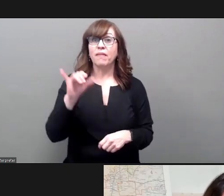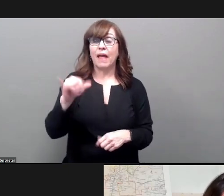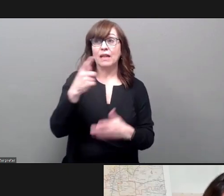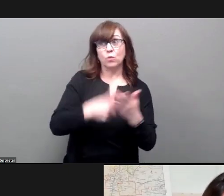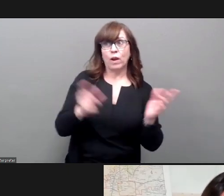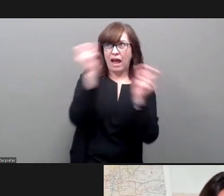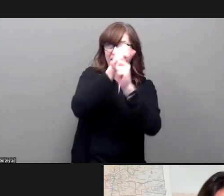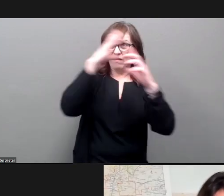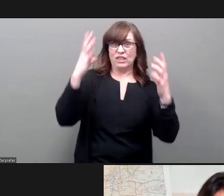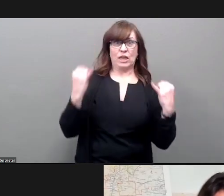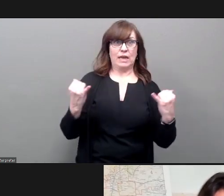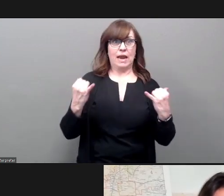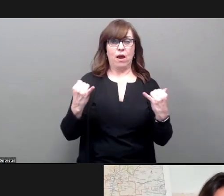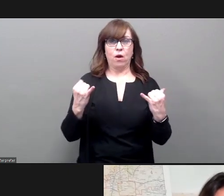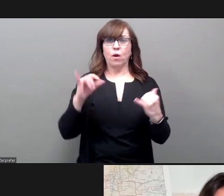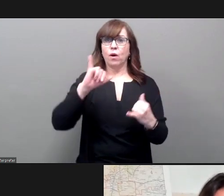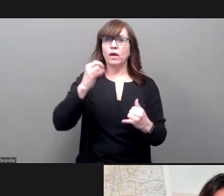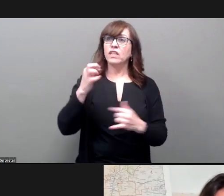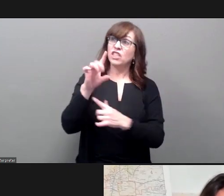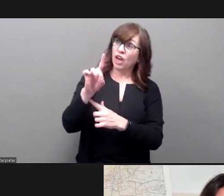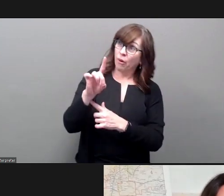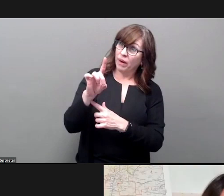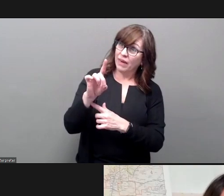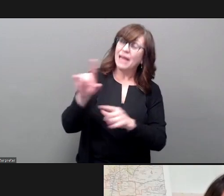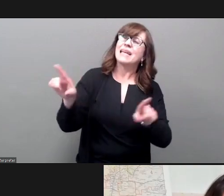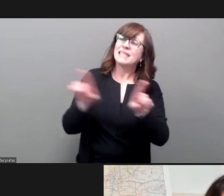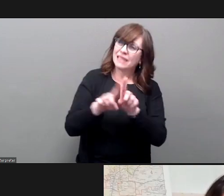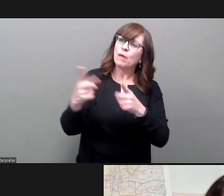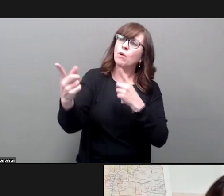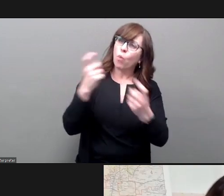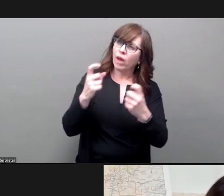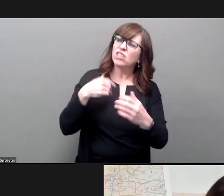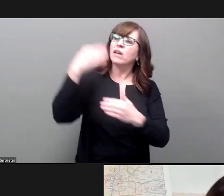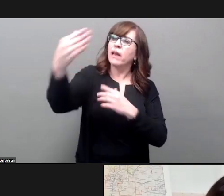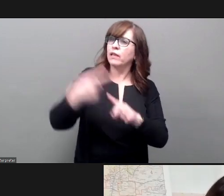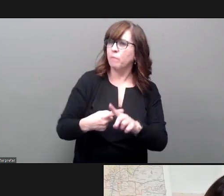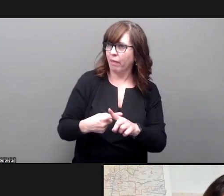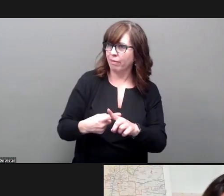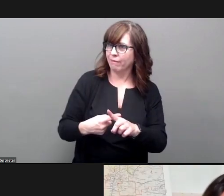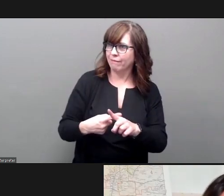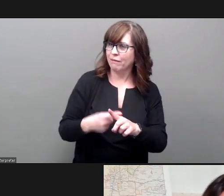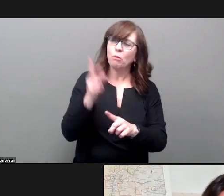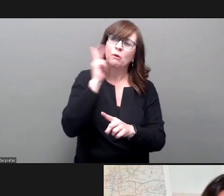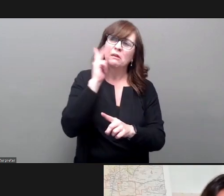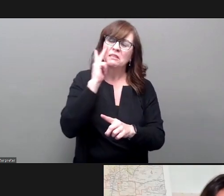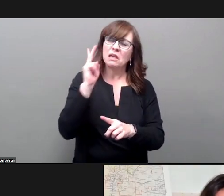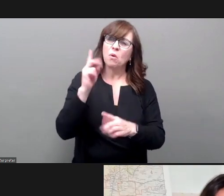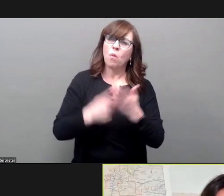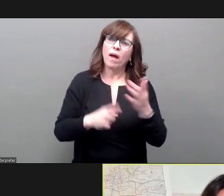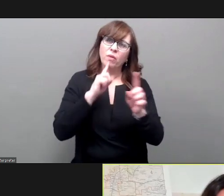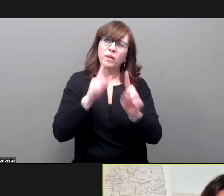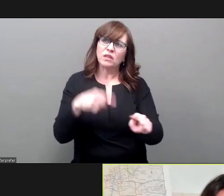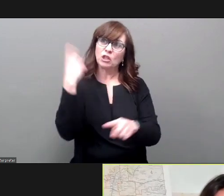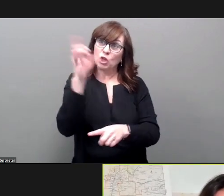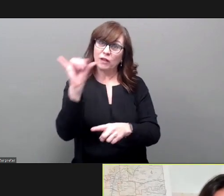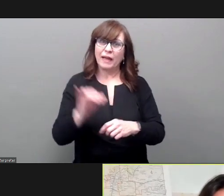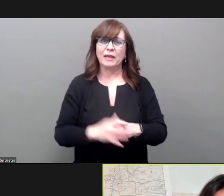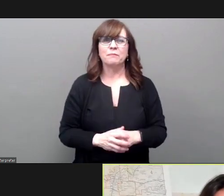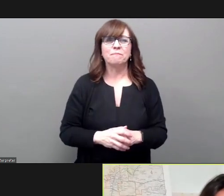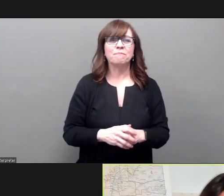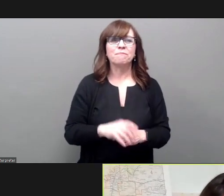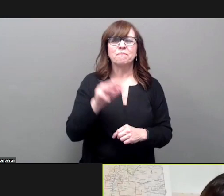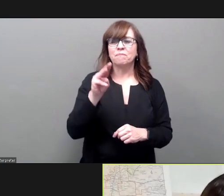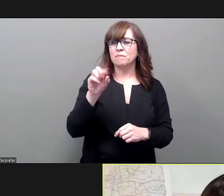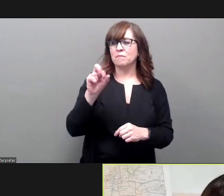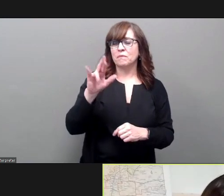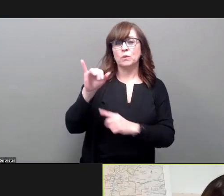now, but Jared, come back like in a month because I'll have other ideas then too as things continue to evolve. Right. As Dr. Grace has